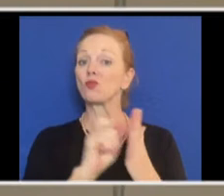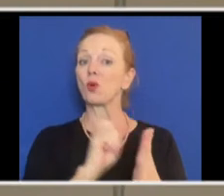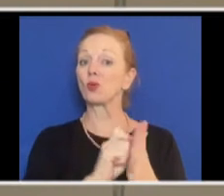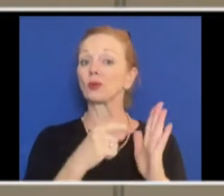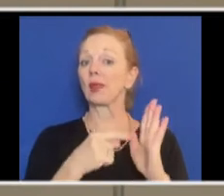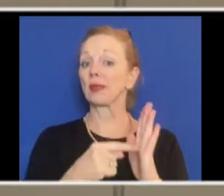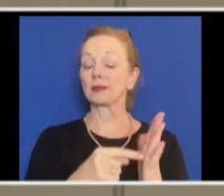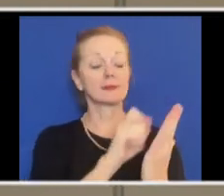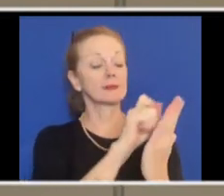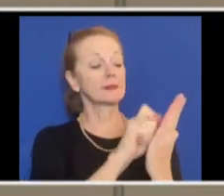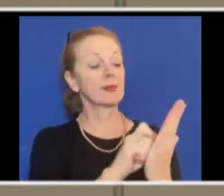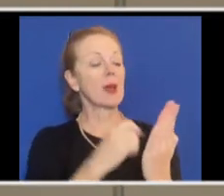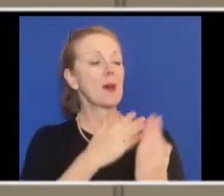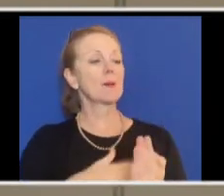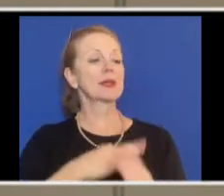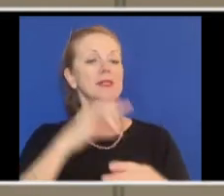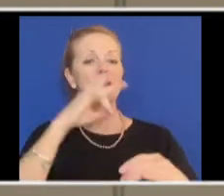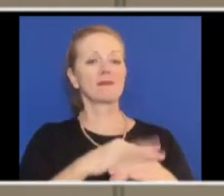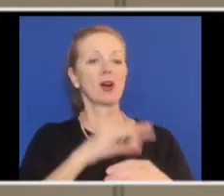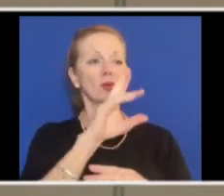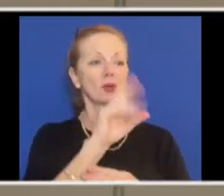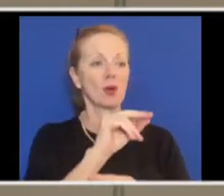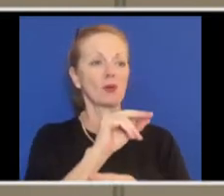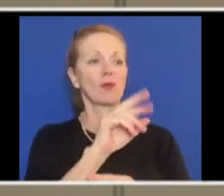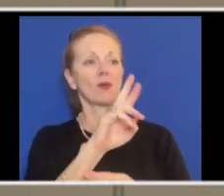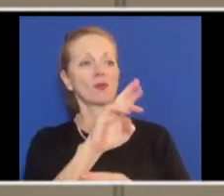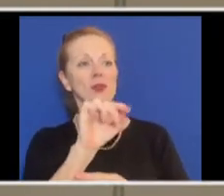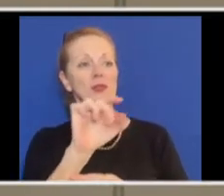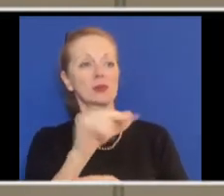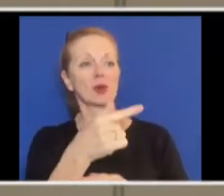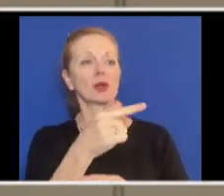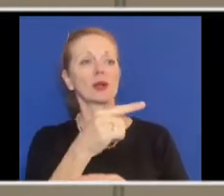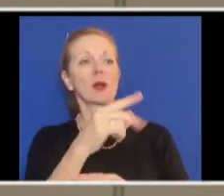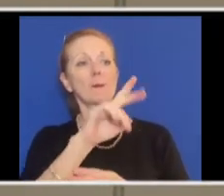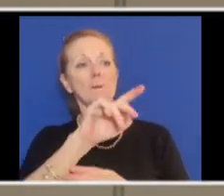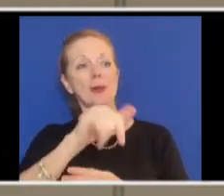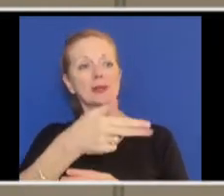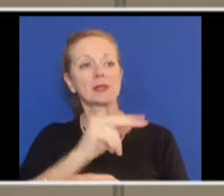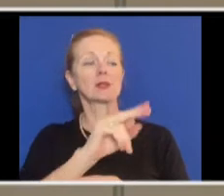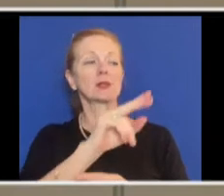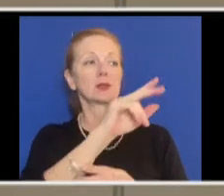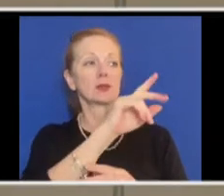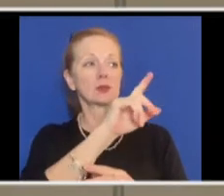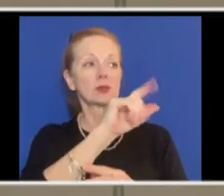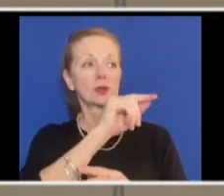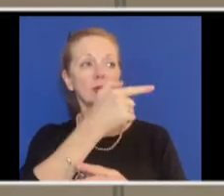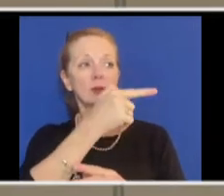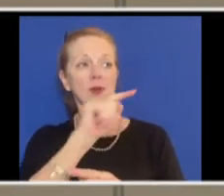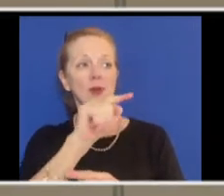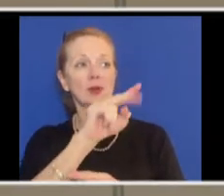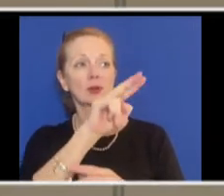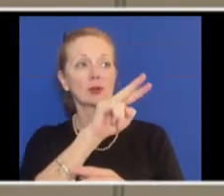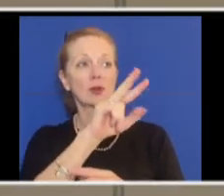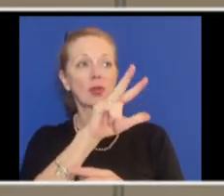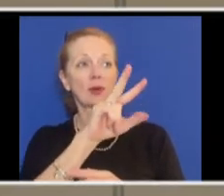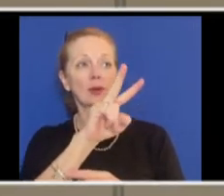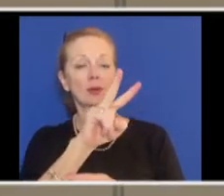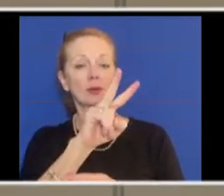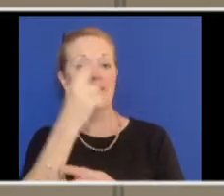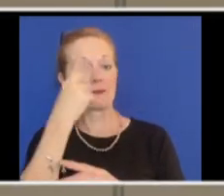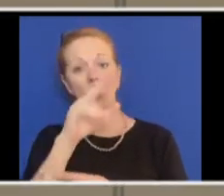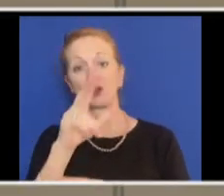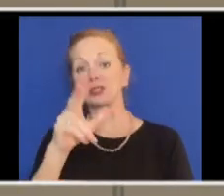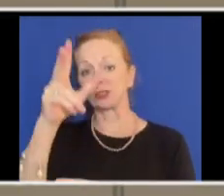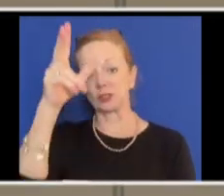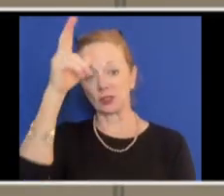please vote no or rezoning petition 2021-232 by Chick-fil-A approving this